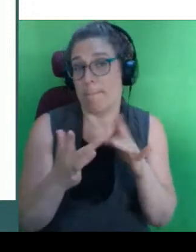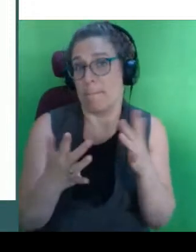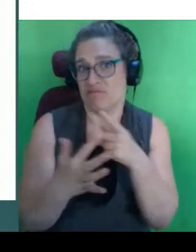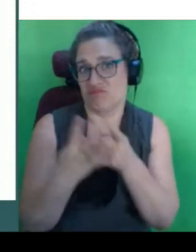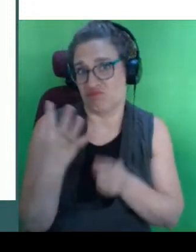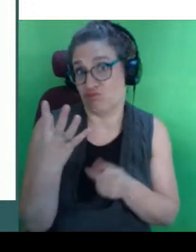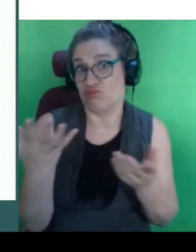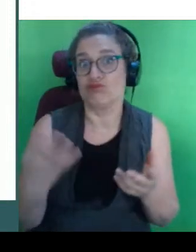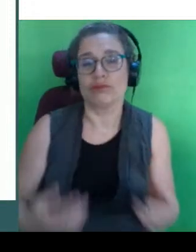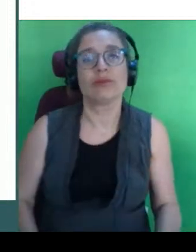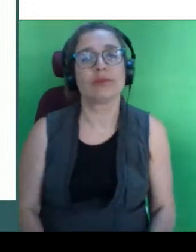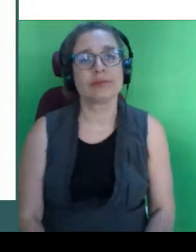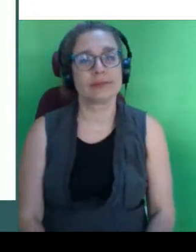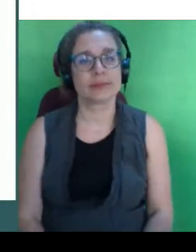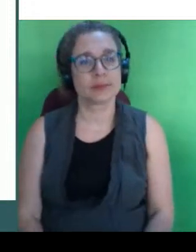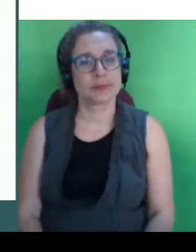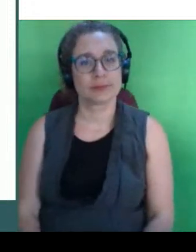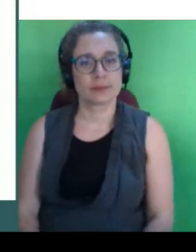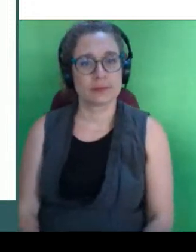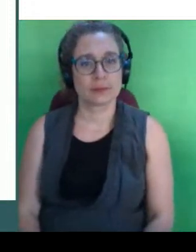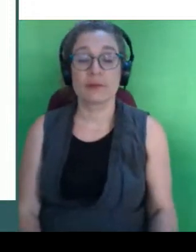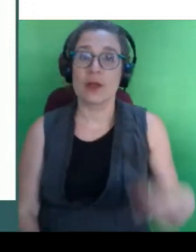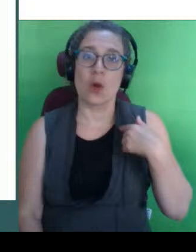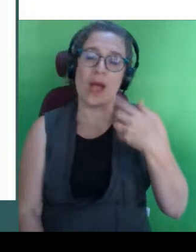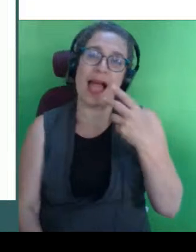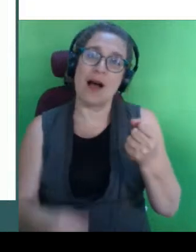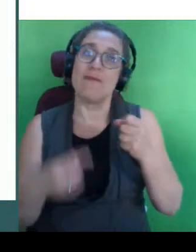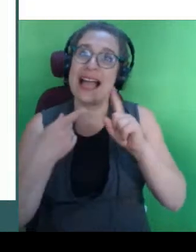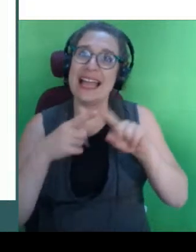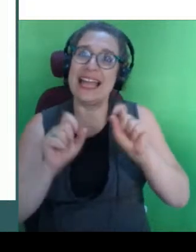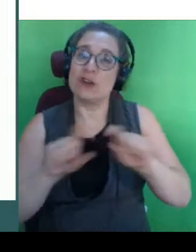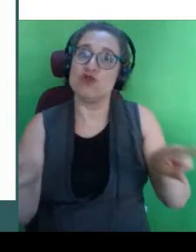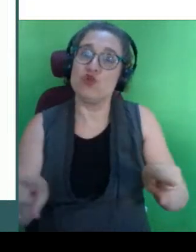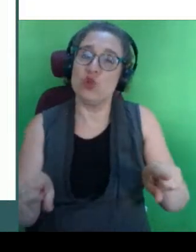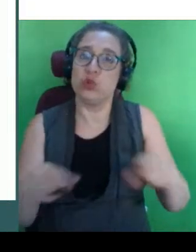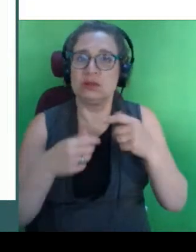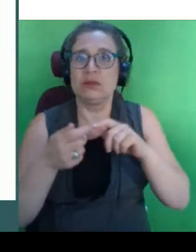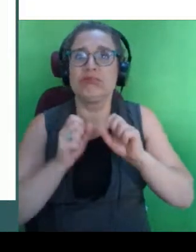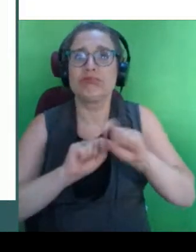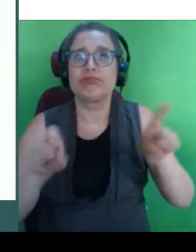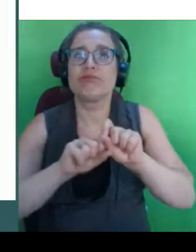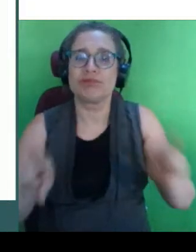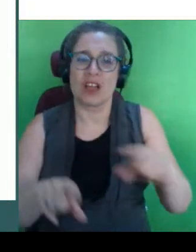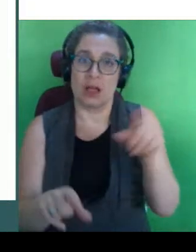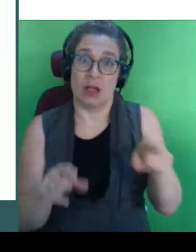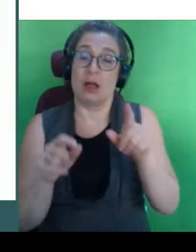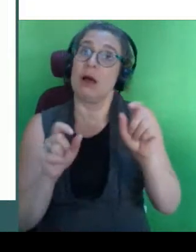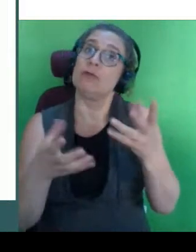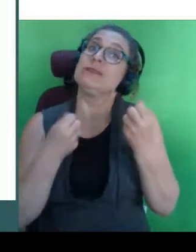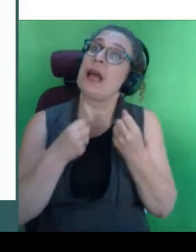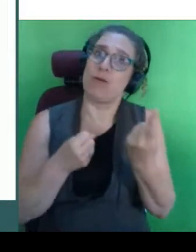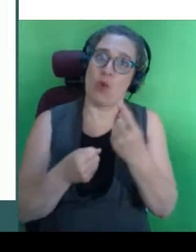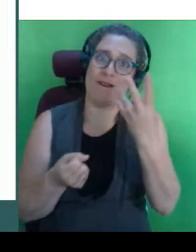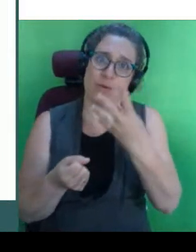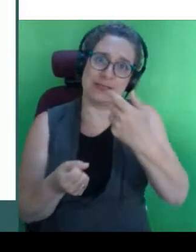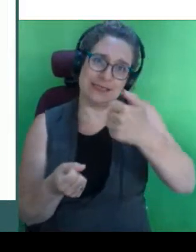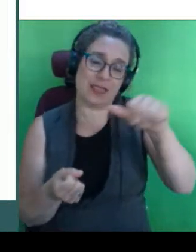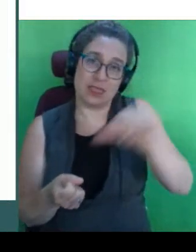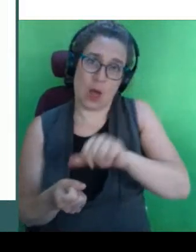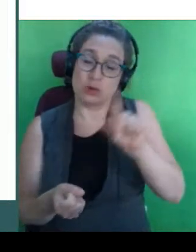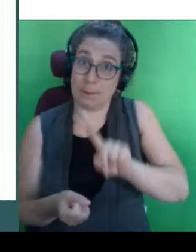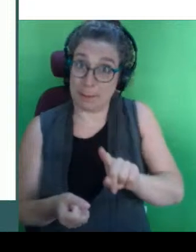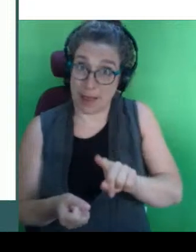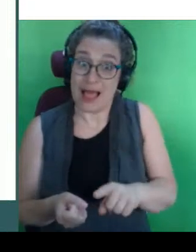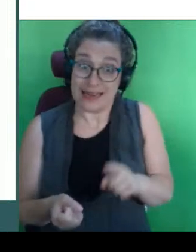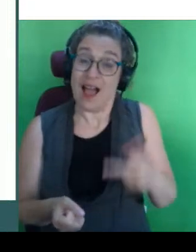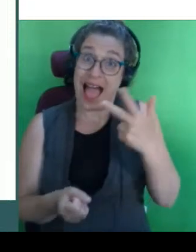And every month, our e-news publication reaches over about 46,000 people, and more than 83,300 people visit our